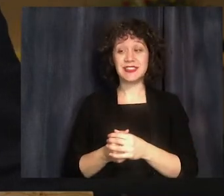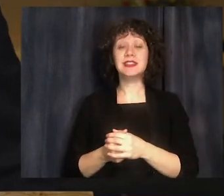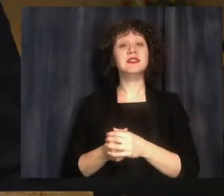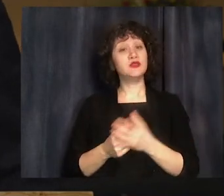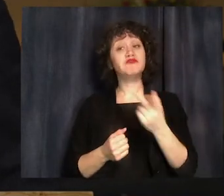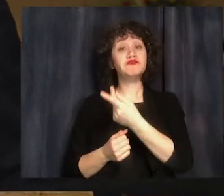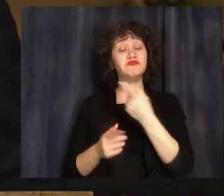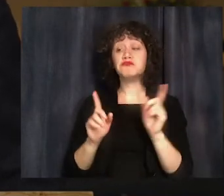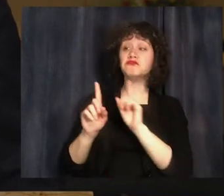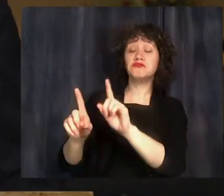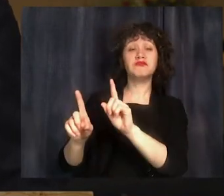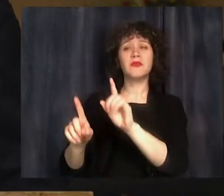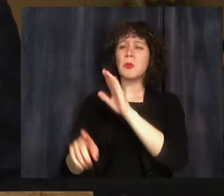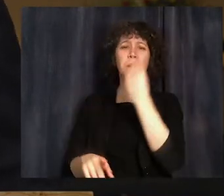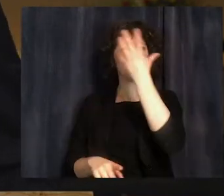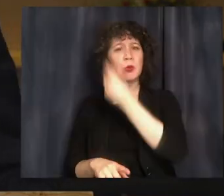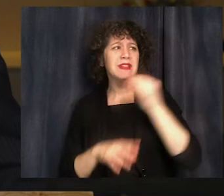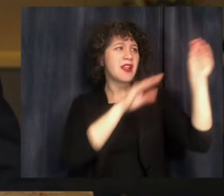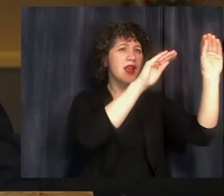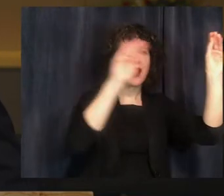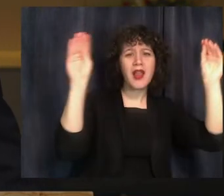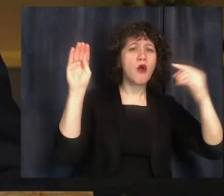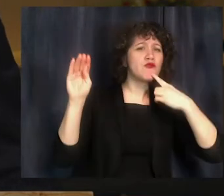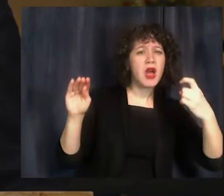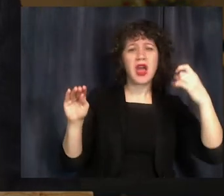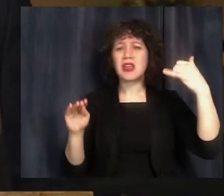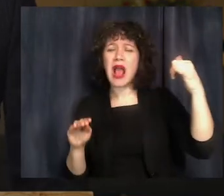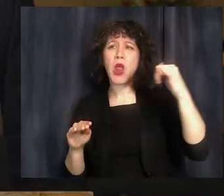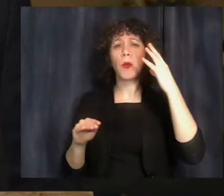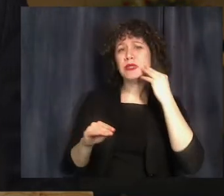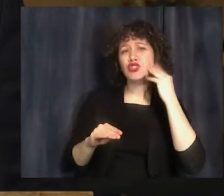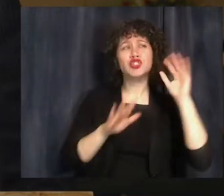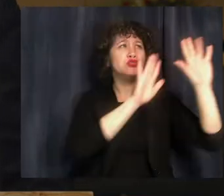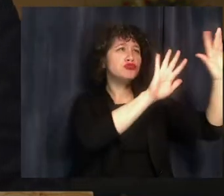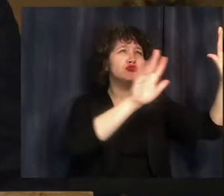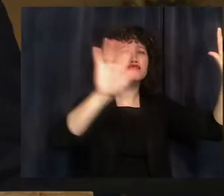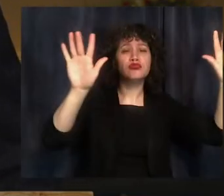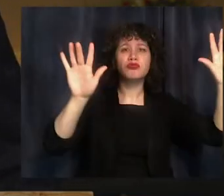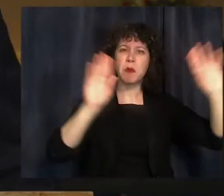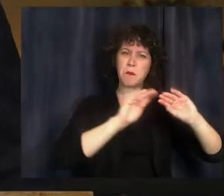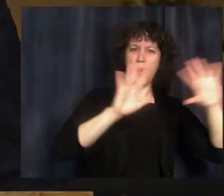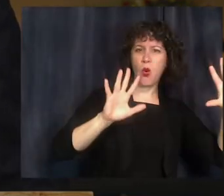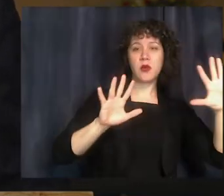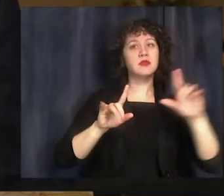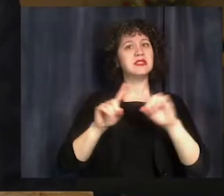me to her condo, a beautifully decorated space with red and yellow and peach walls. Very bold, yet very